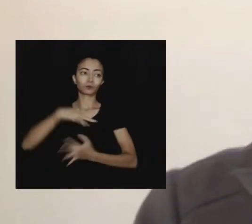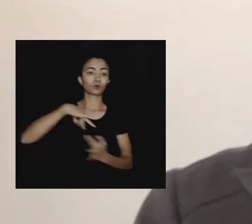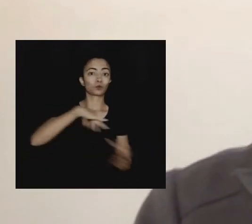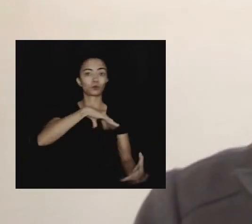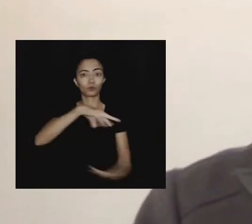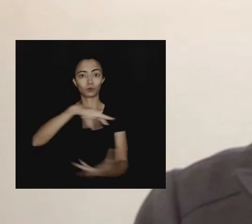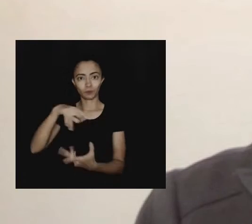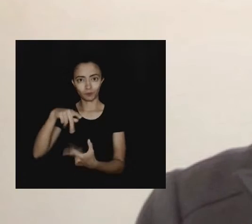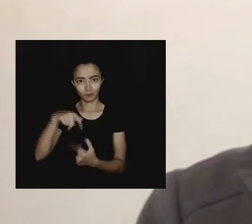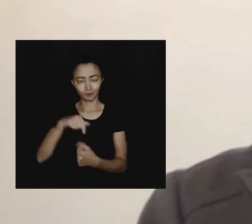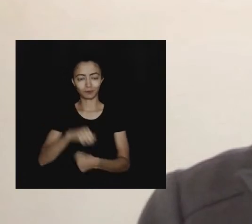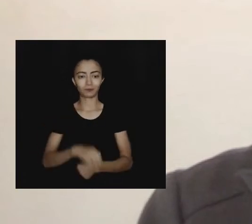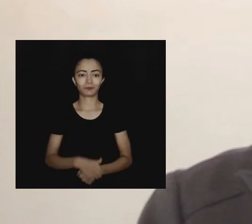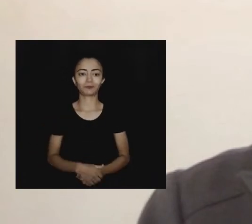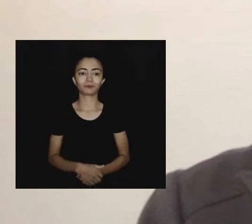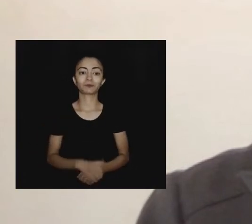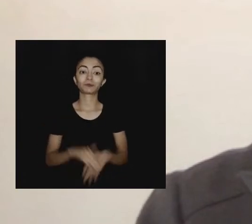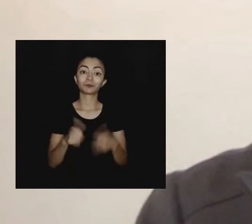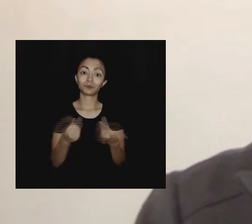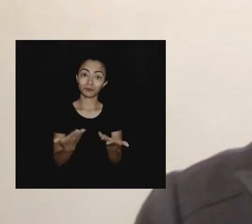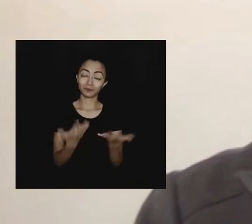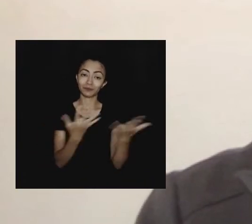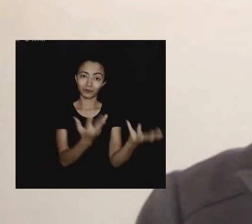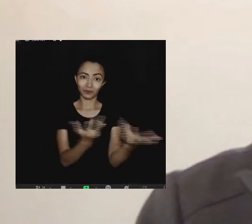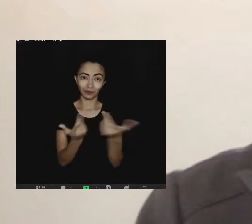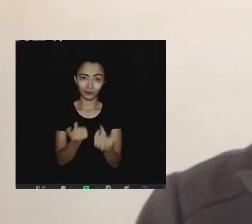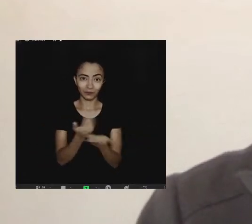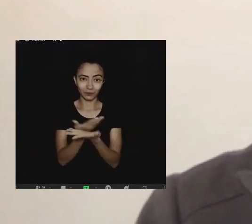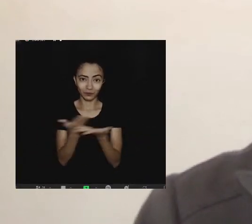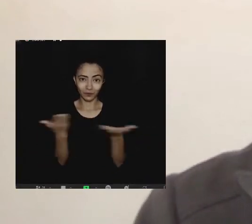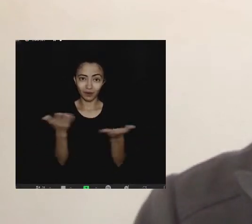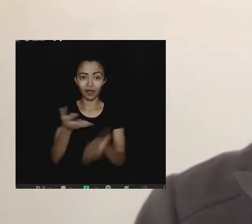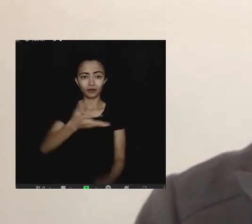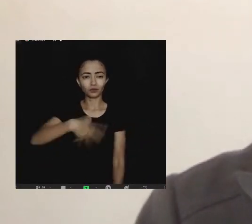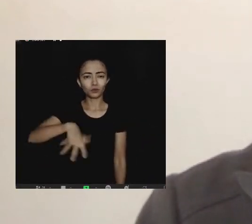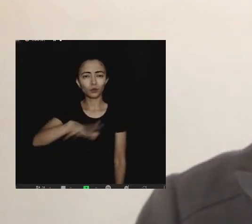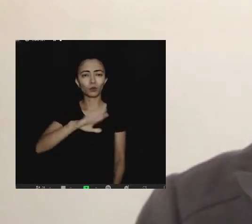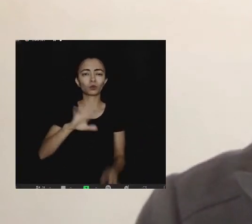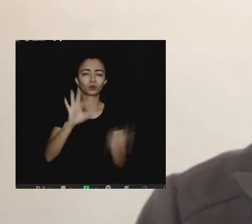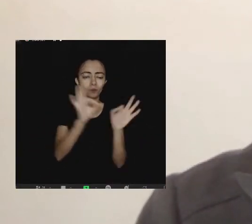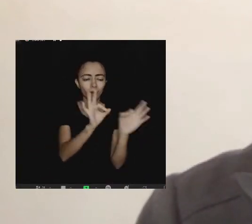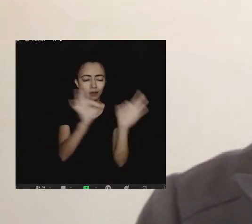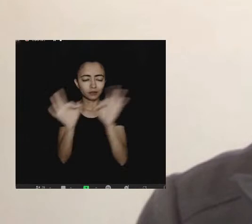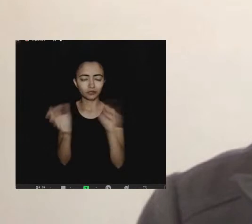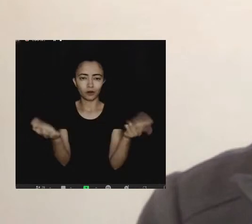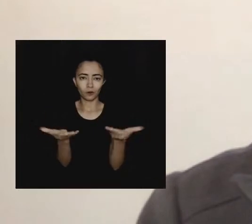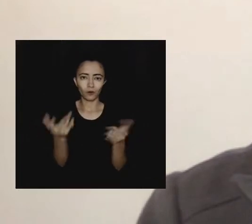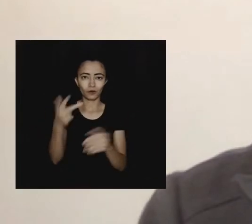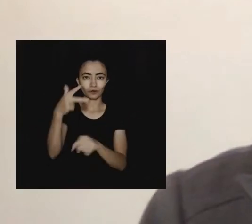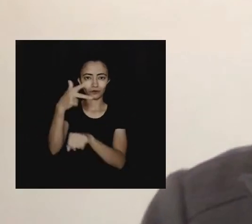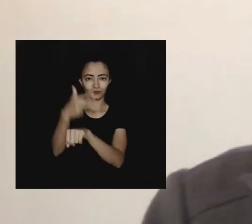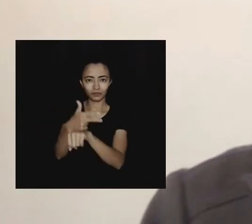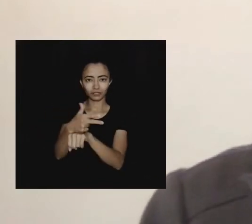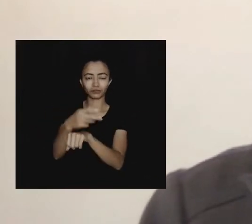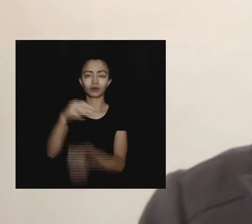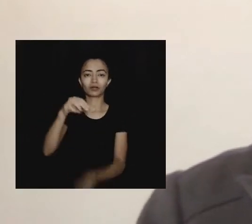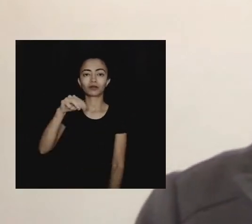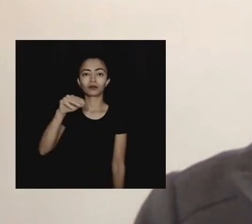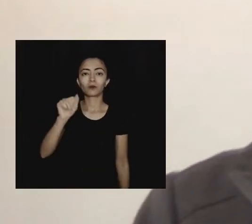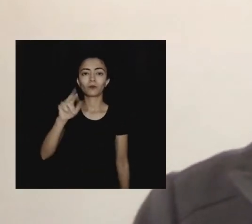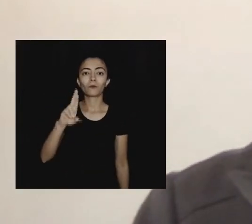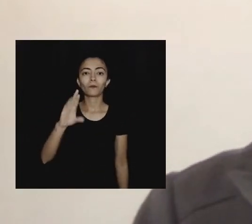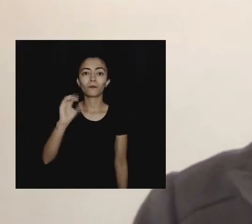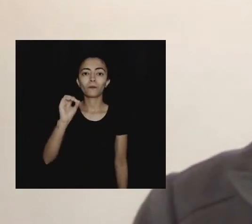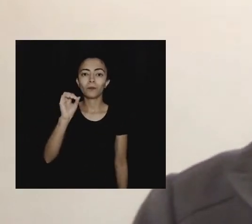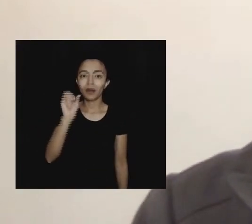and doing this and changing the reality of the world. I invite everyone to watch now the video that was produced by